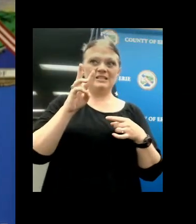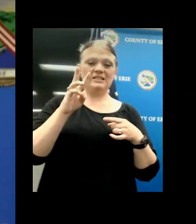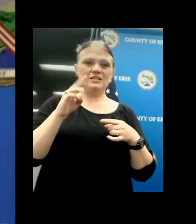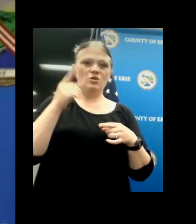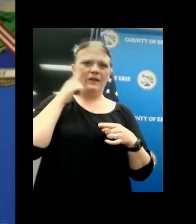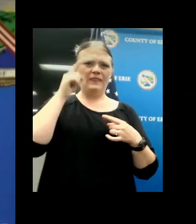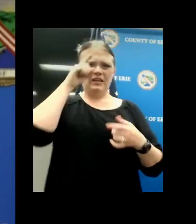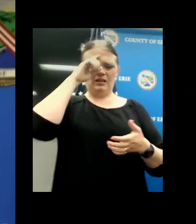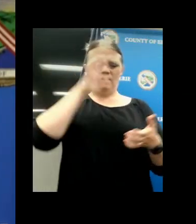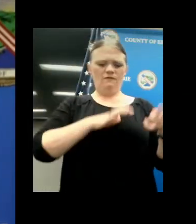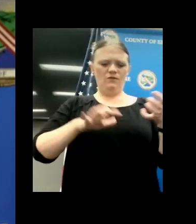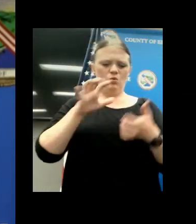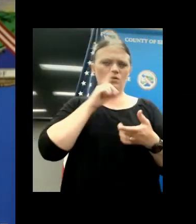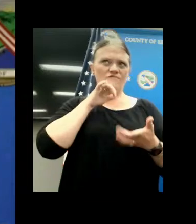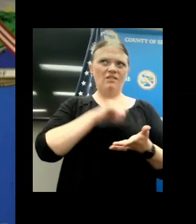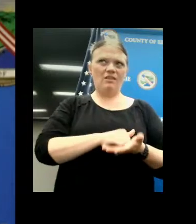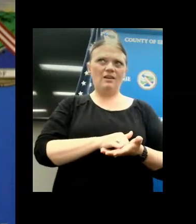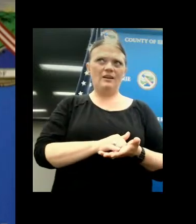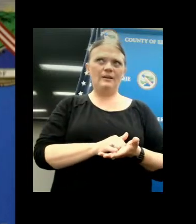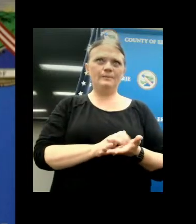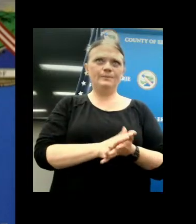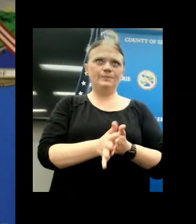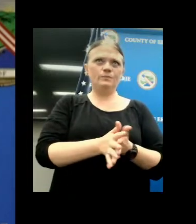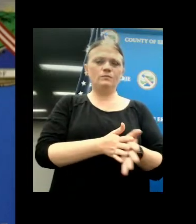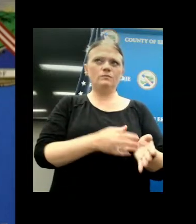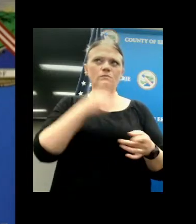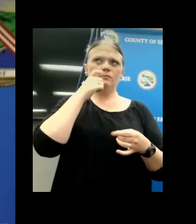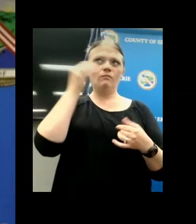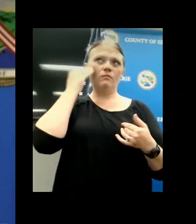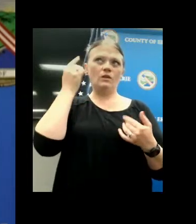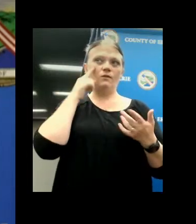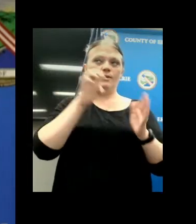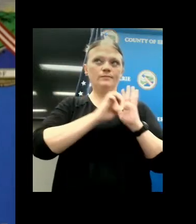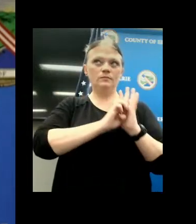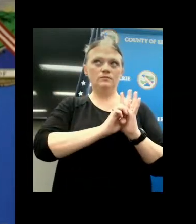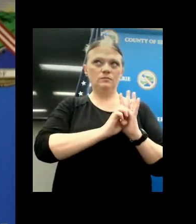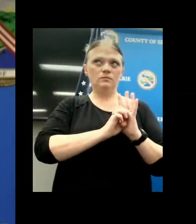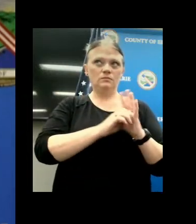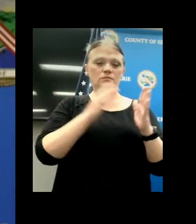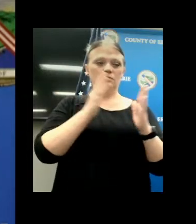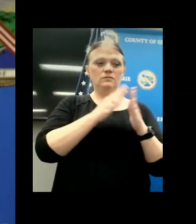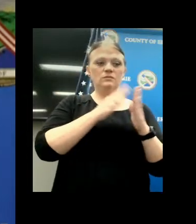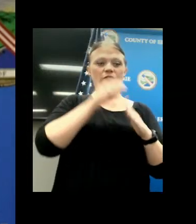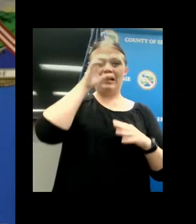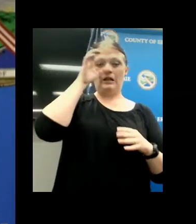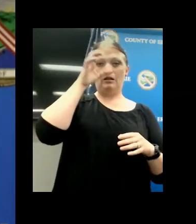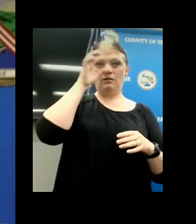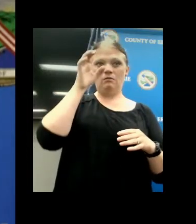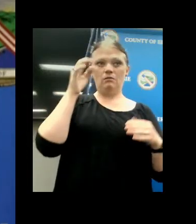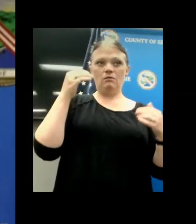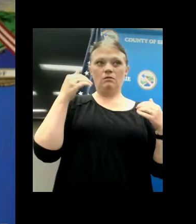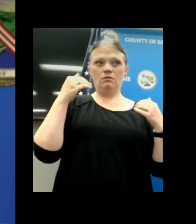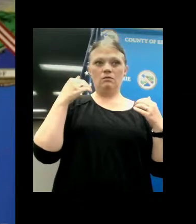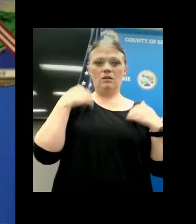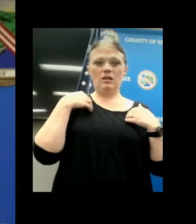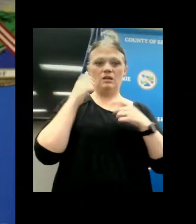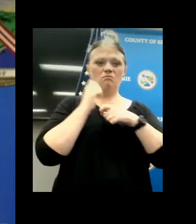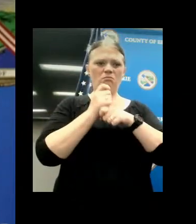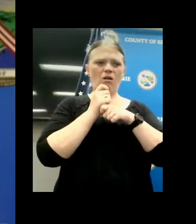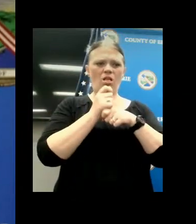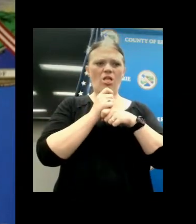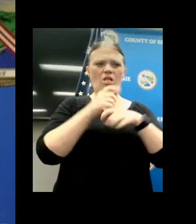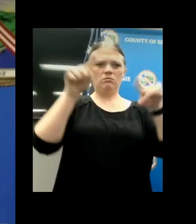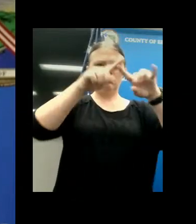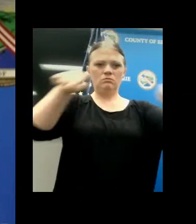think there was confusion on that. Because I know, for instance, the town of Clarence had Ball Diamonds